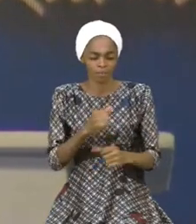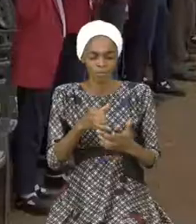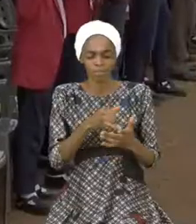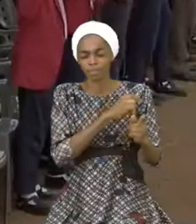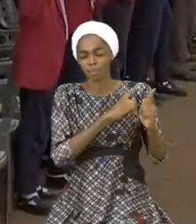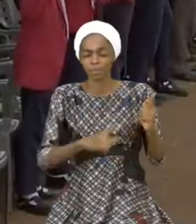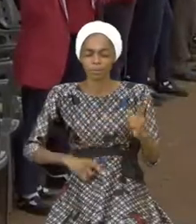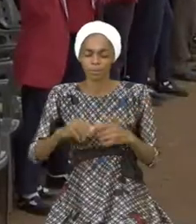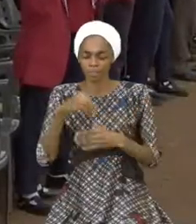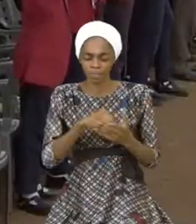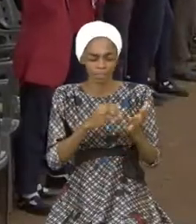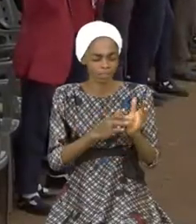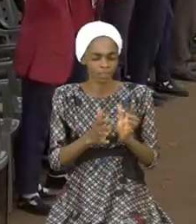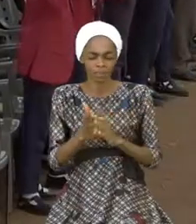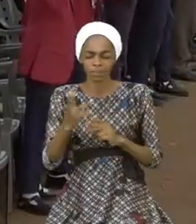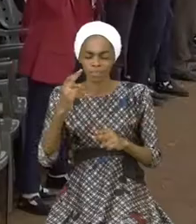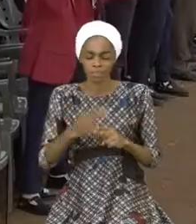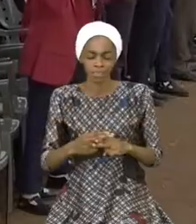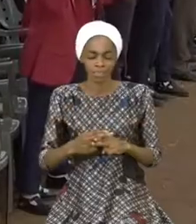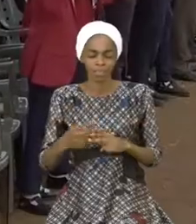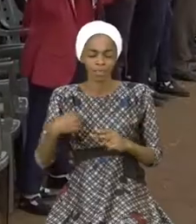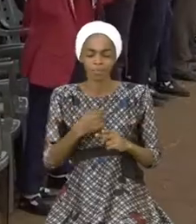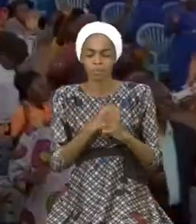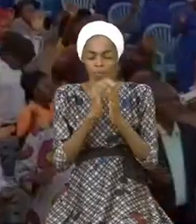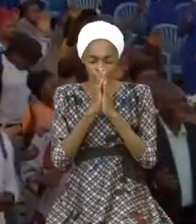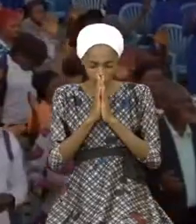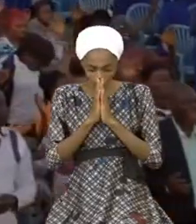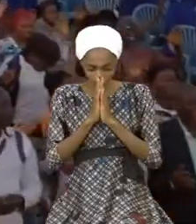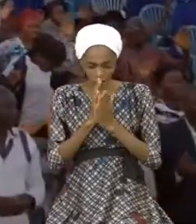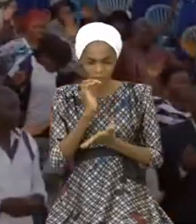In Jesus' name, we pray.